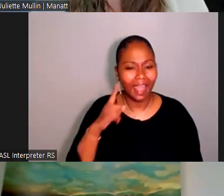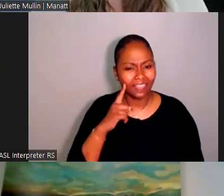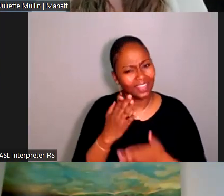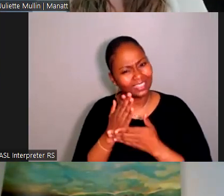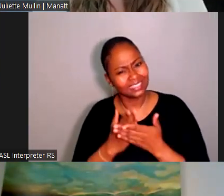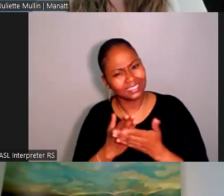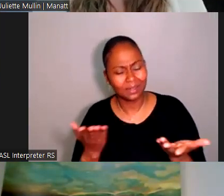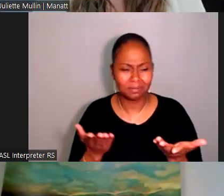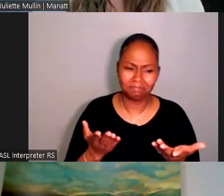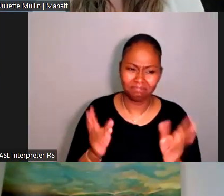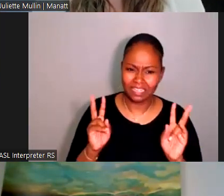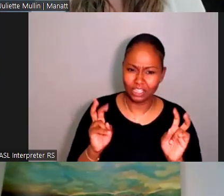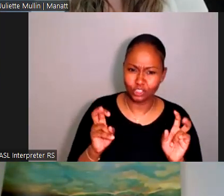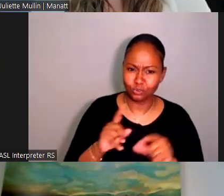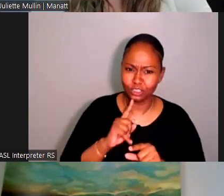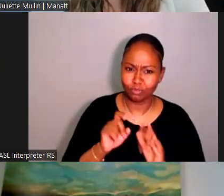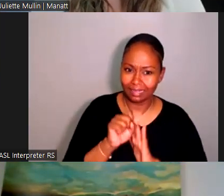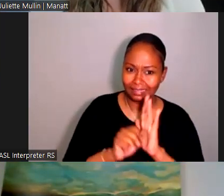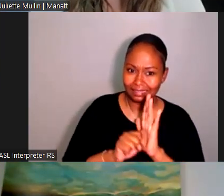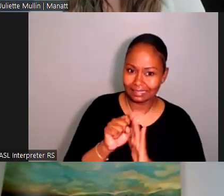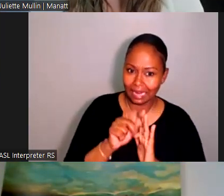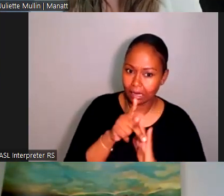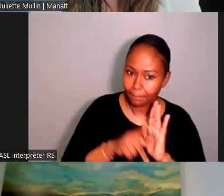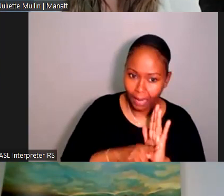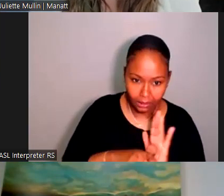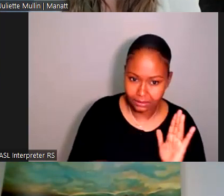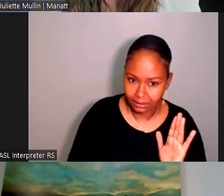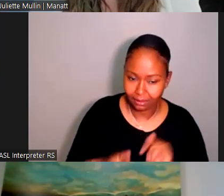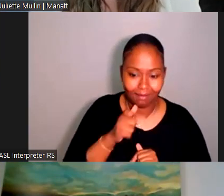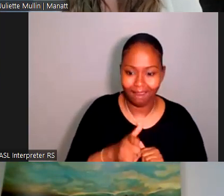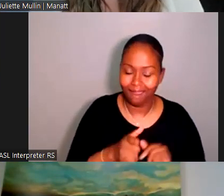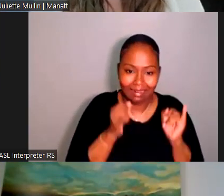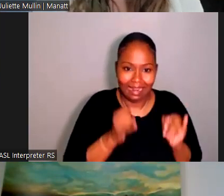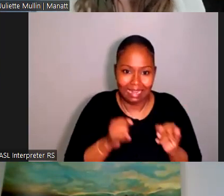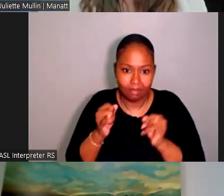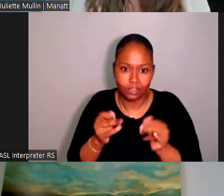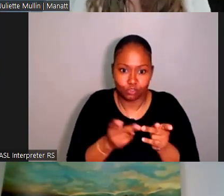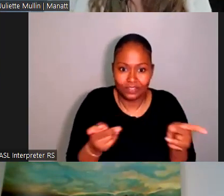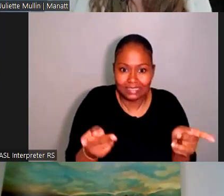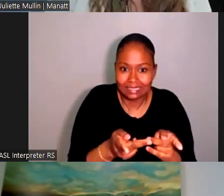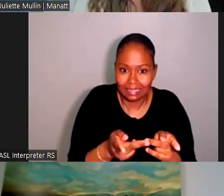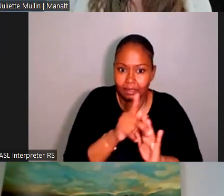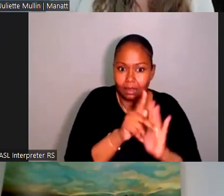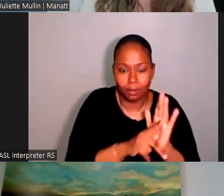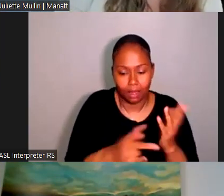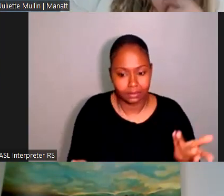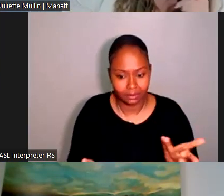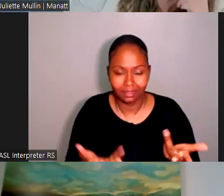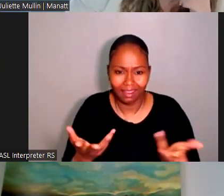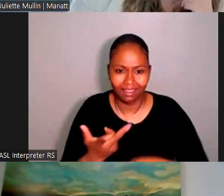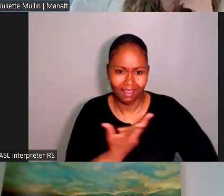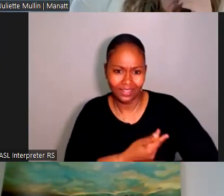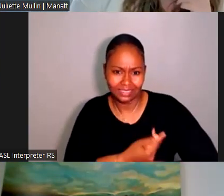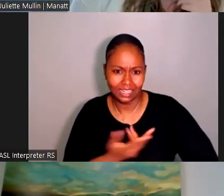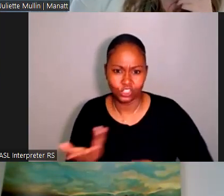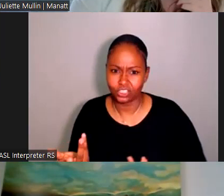state policy, not an individual facility policy, vaccinations being one of them. I mean, the place